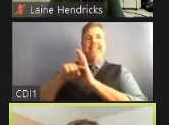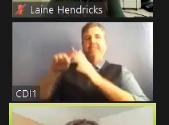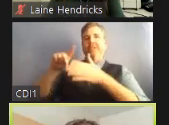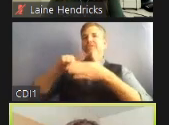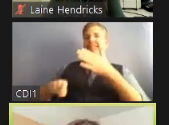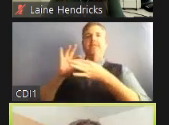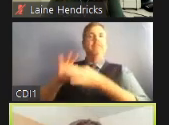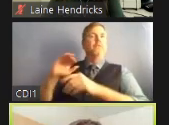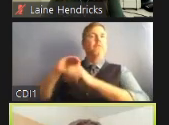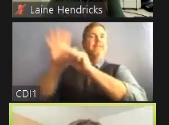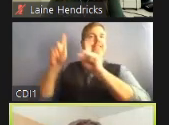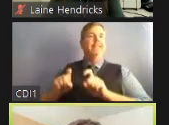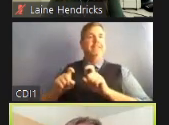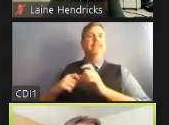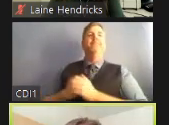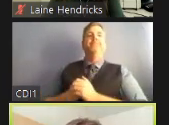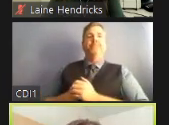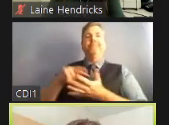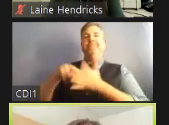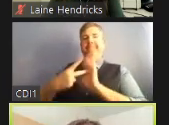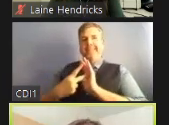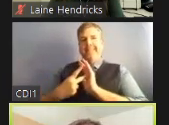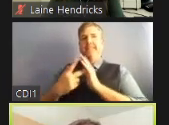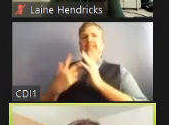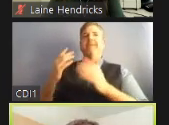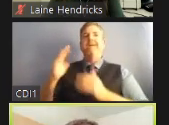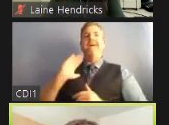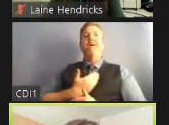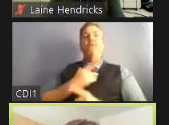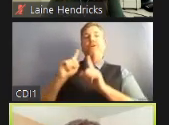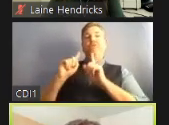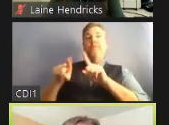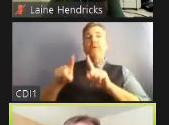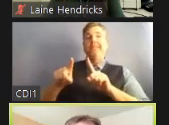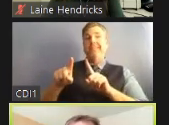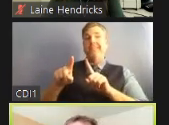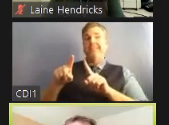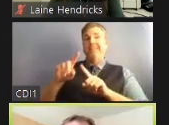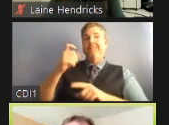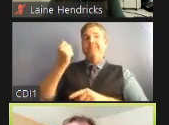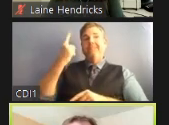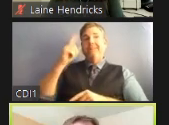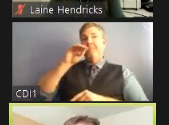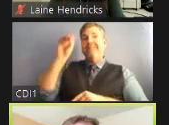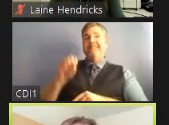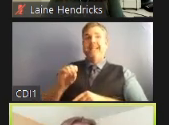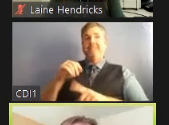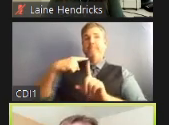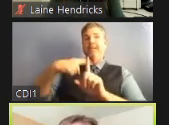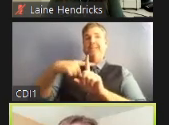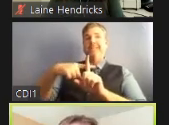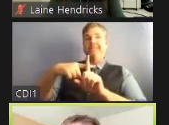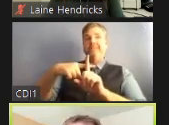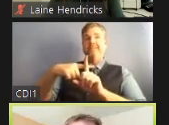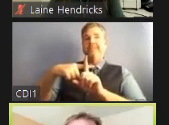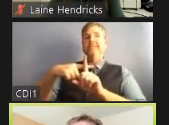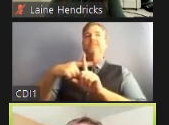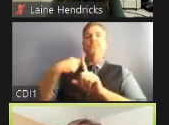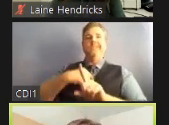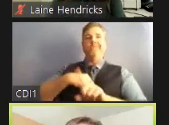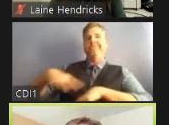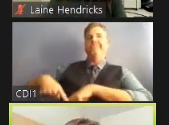have suspended reporting our percent positive, for example, if anyone's been looking for that and maybe frustrated not to see that updated.